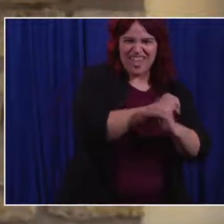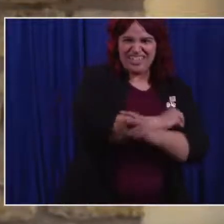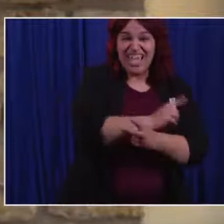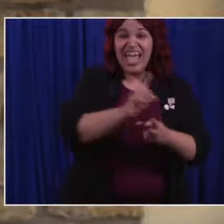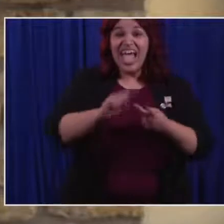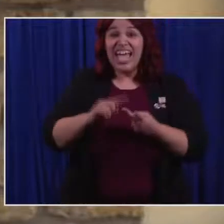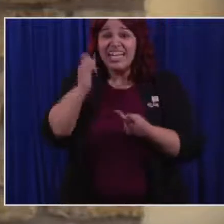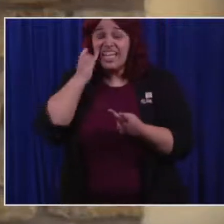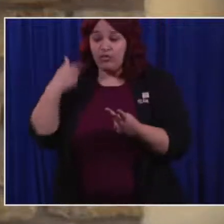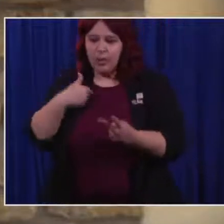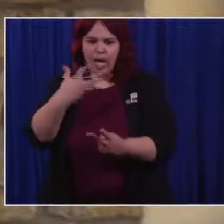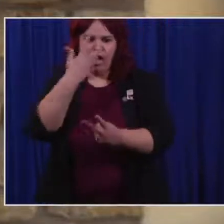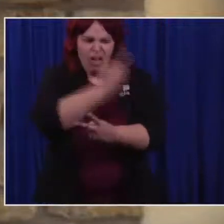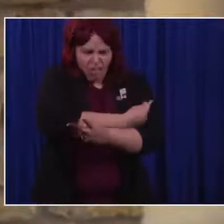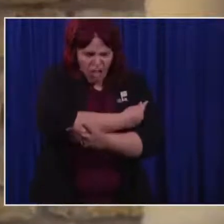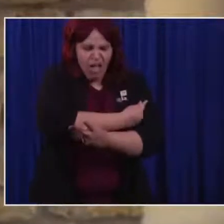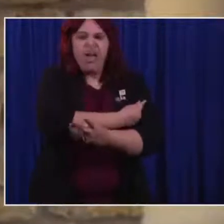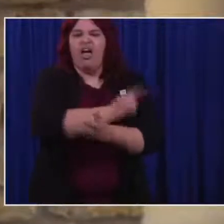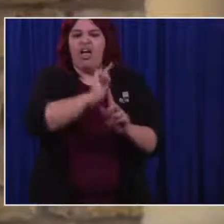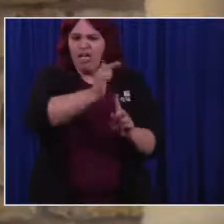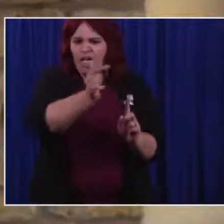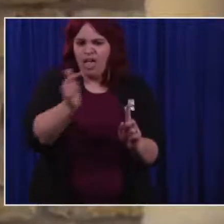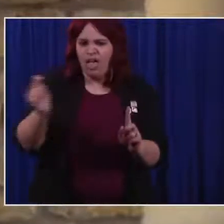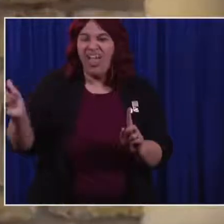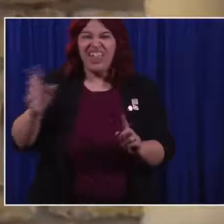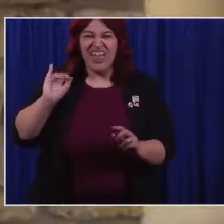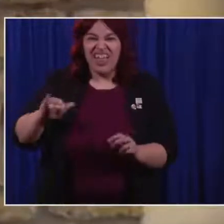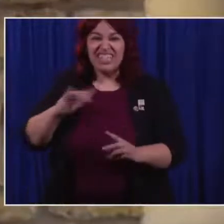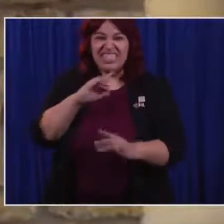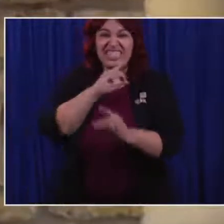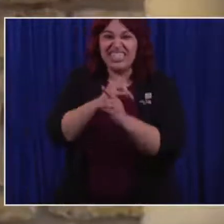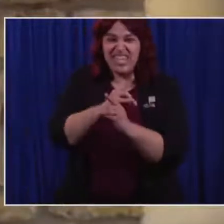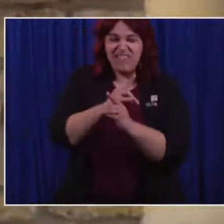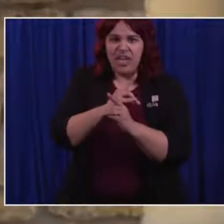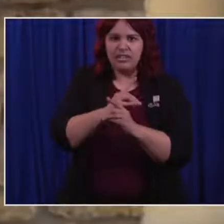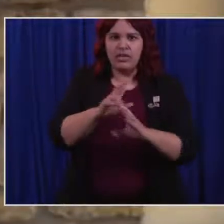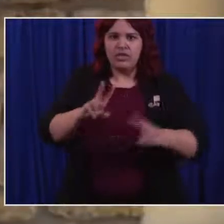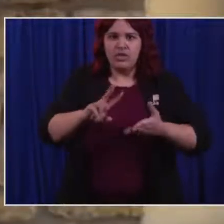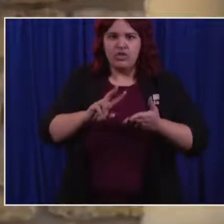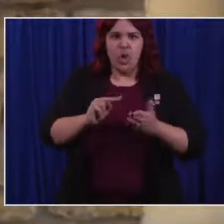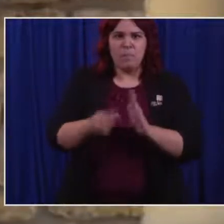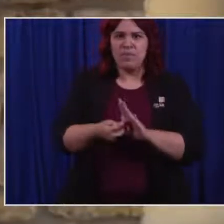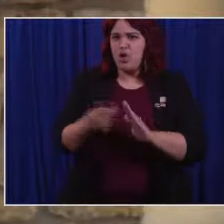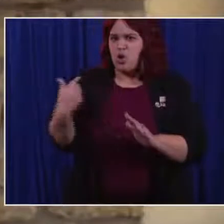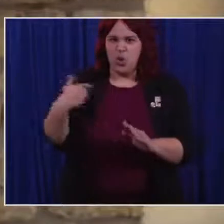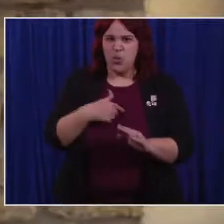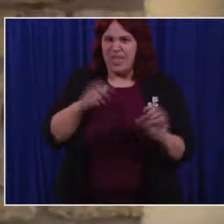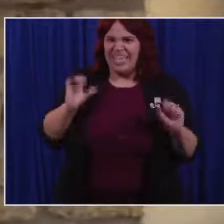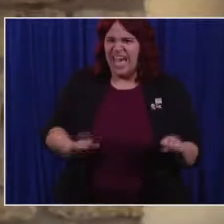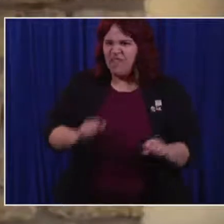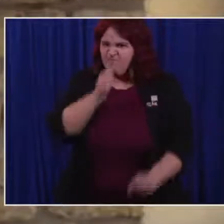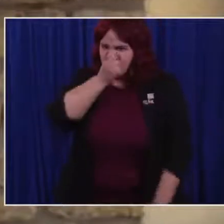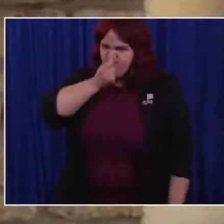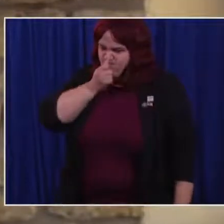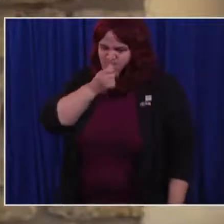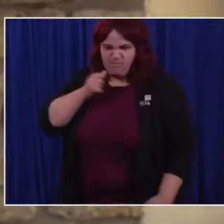this virus down and make some real progress. So I'm optimistic.